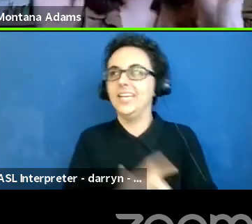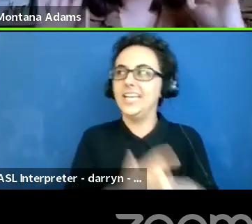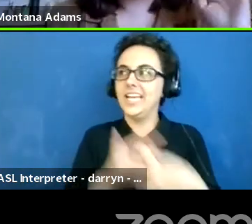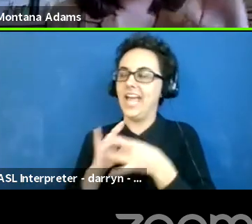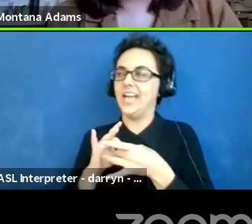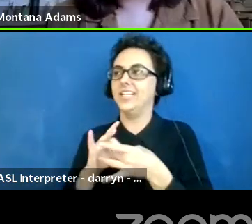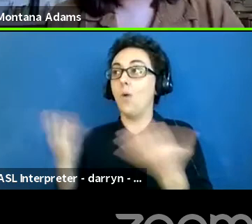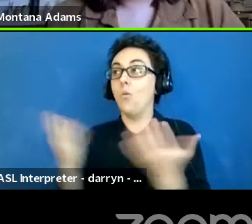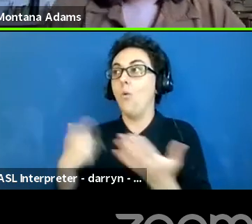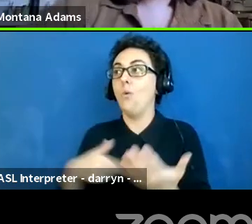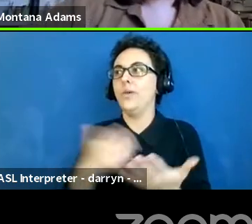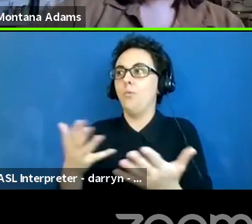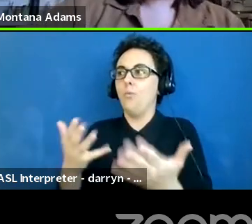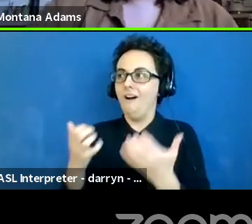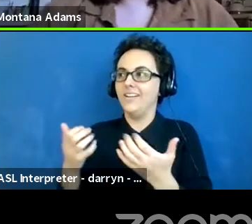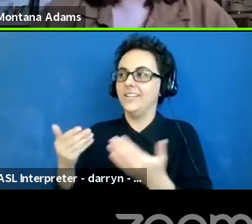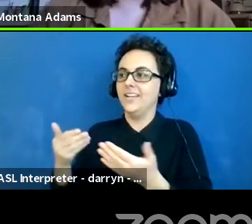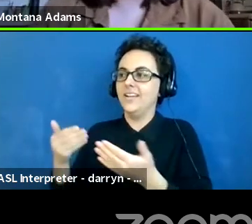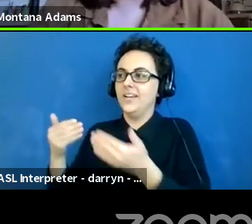it just made me so happy. I don't